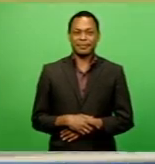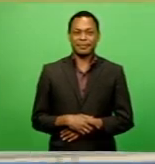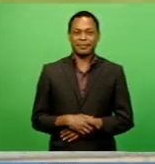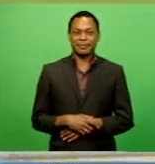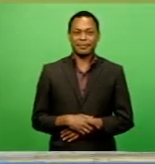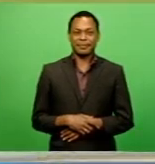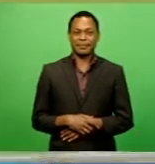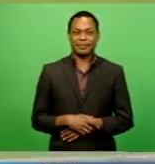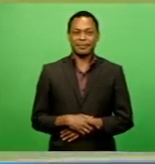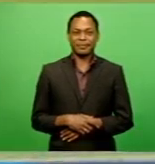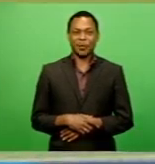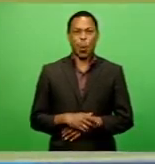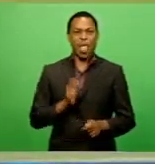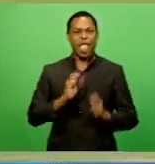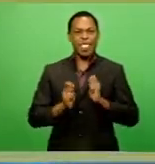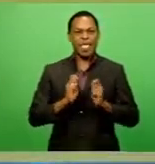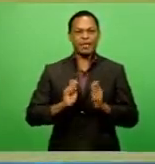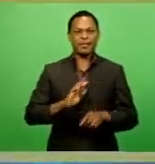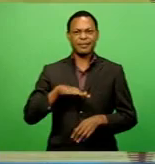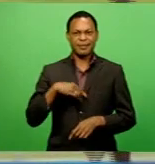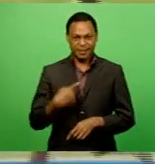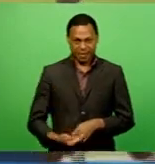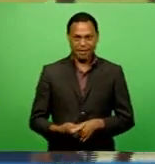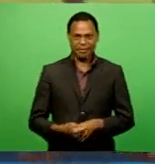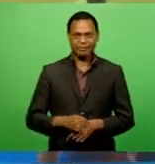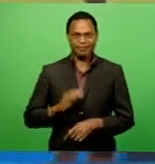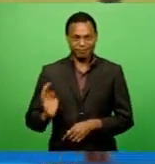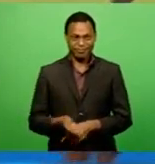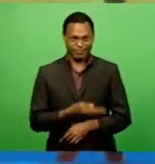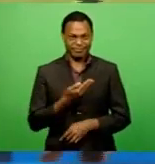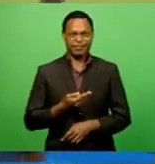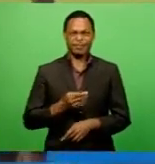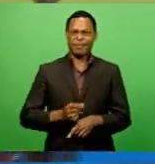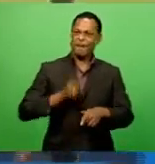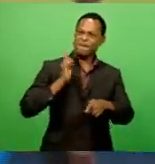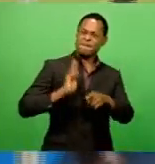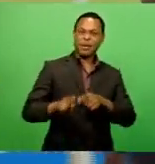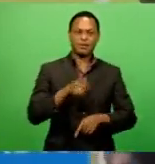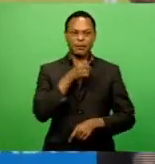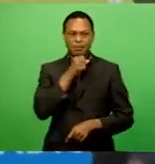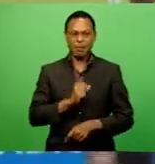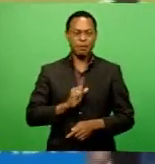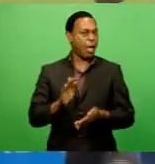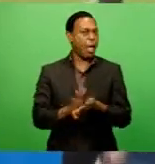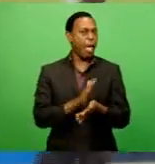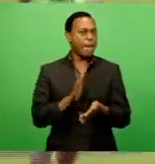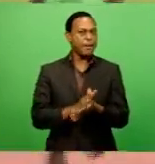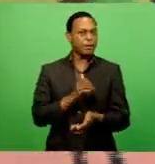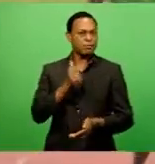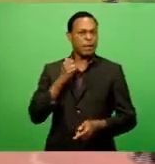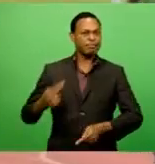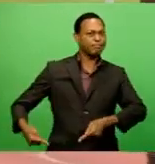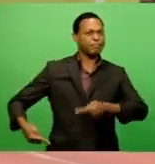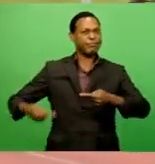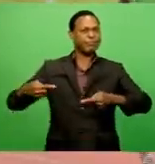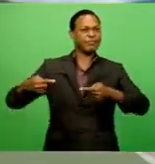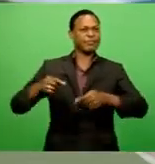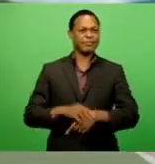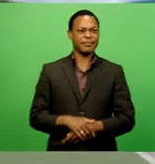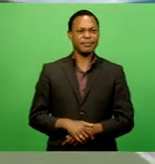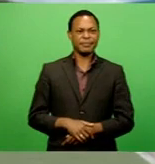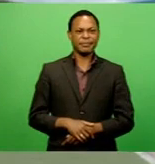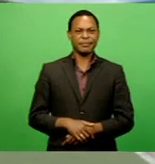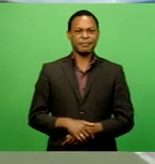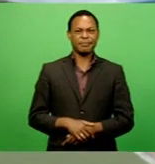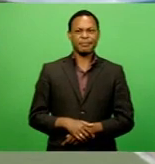Testing himself after coming off the festive season, the Pacific's fastest man is grateful to be back competing. Just looking at the past season, around this